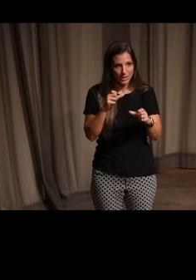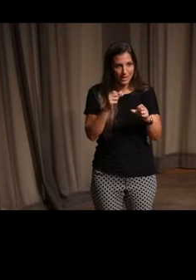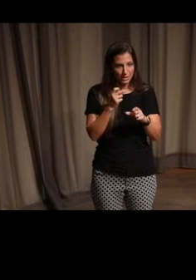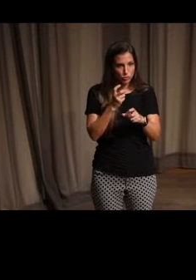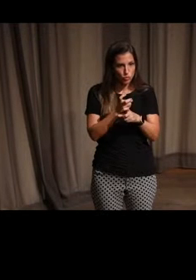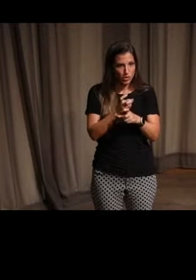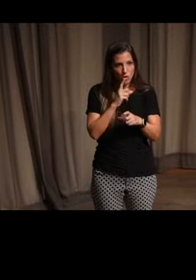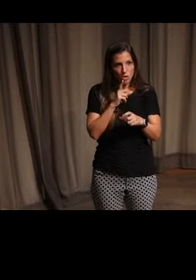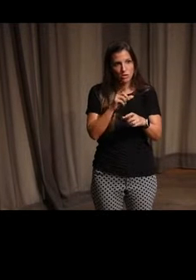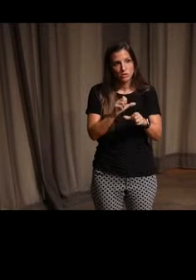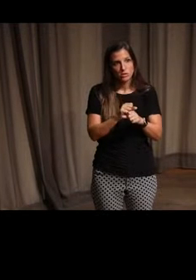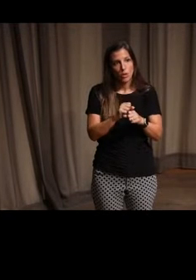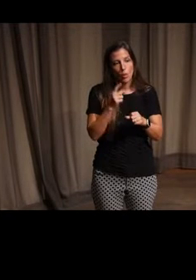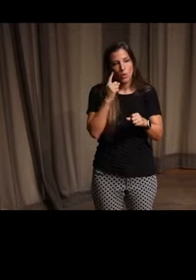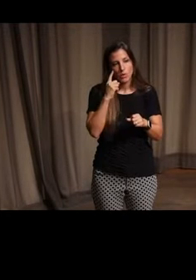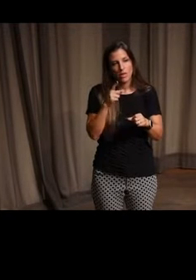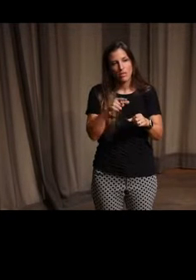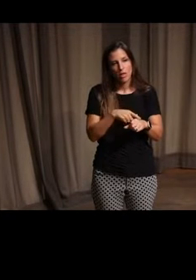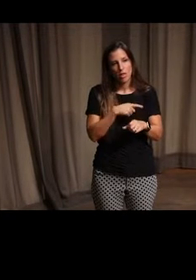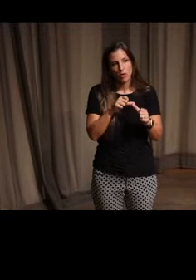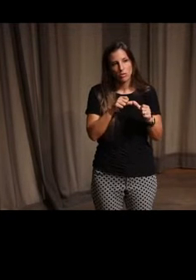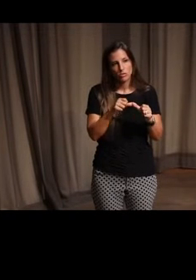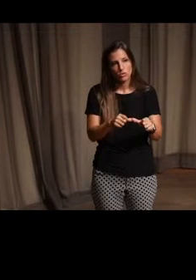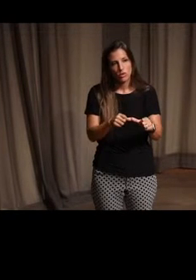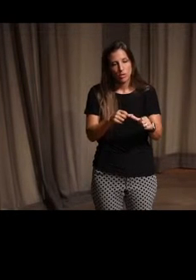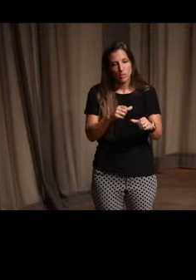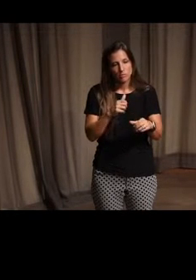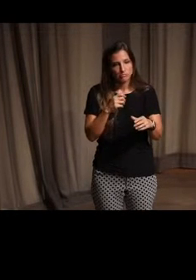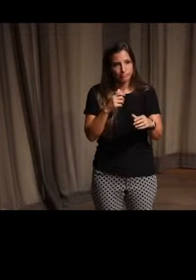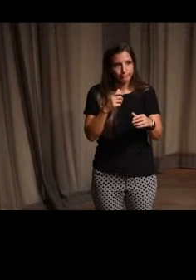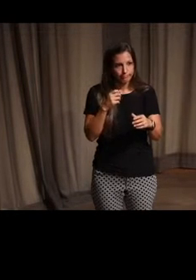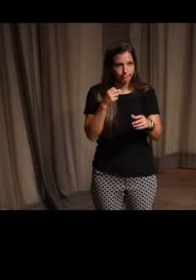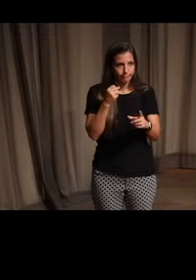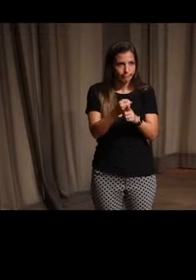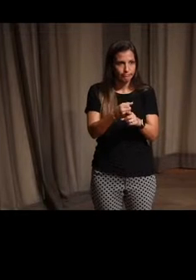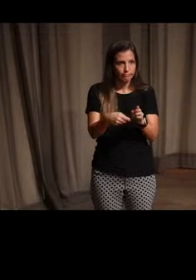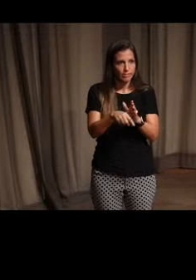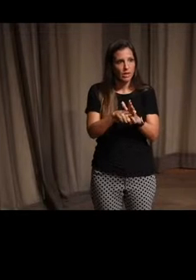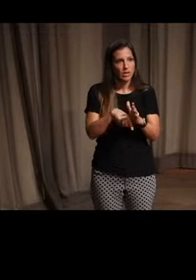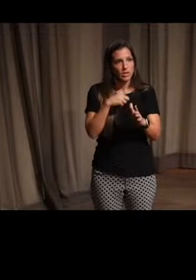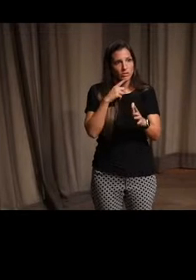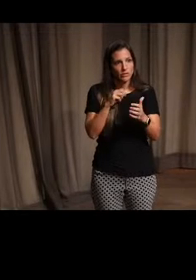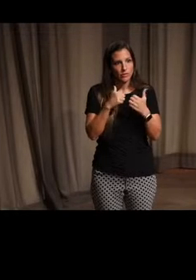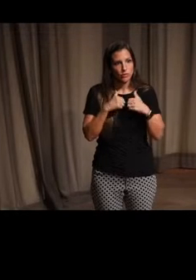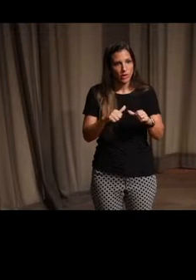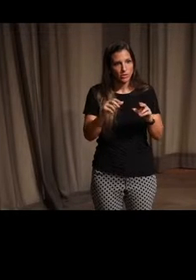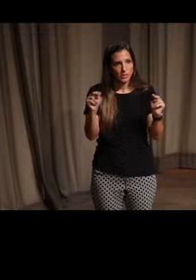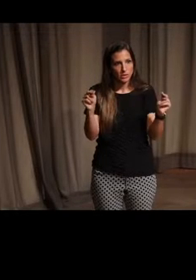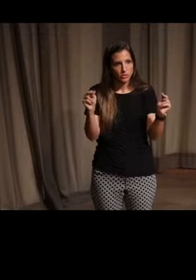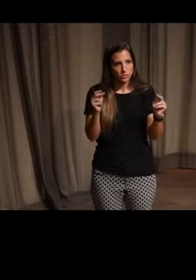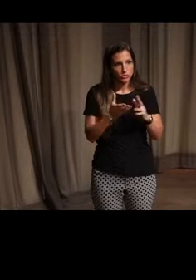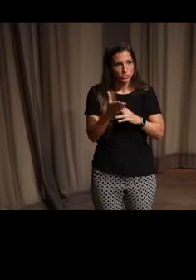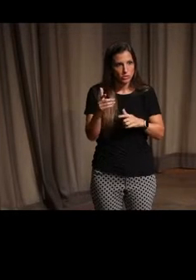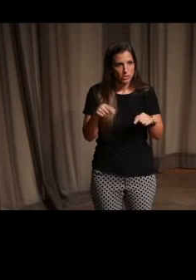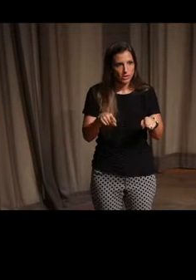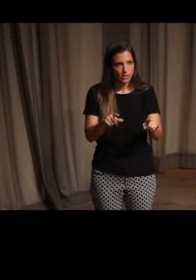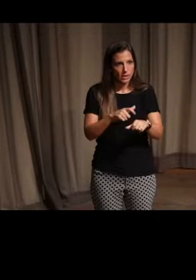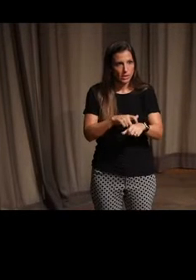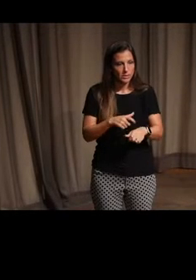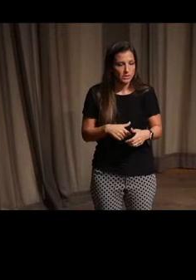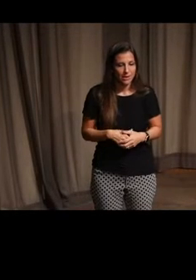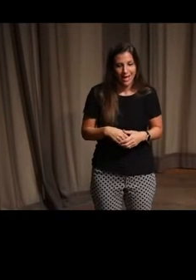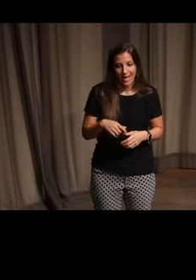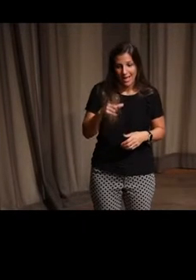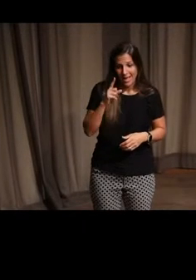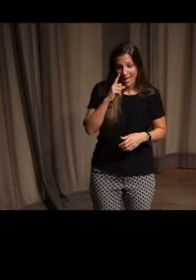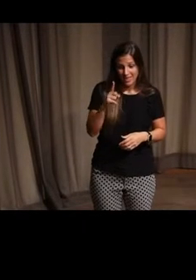polarizing. What do you think the long-term cost is to institutions that try to remain neutral during these times? I think the cost